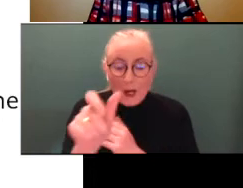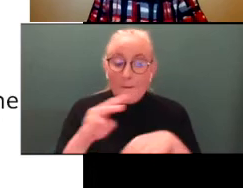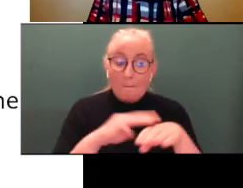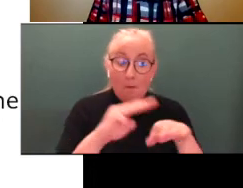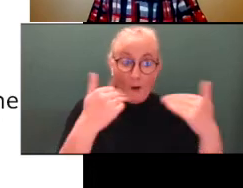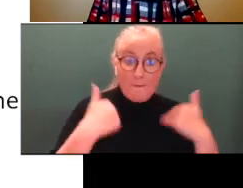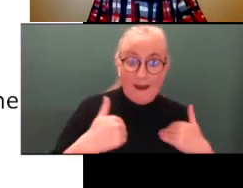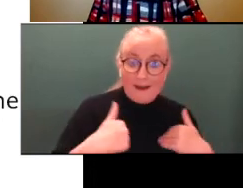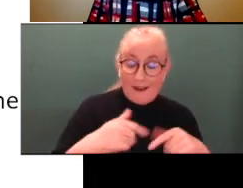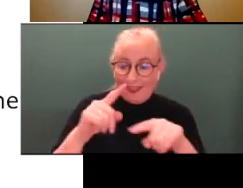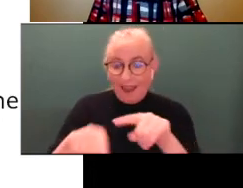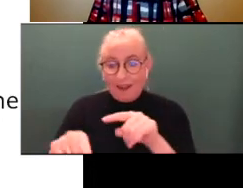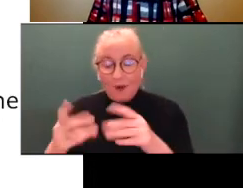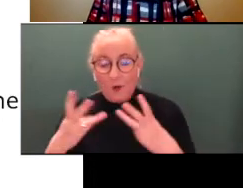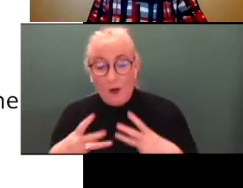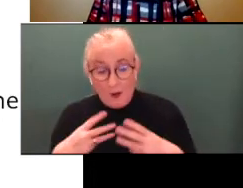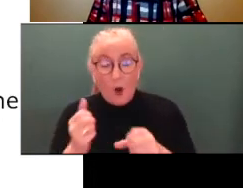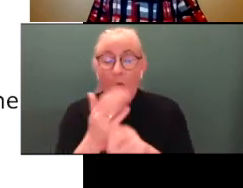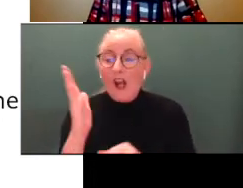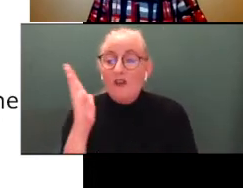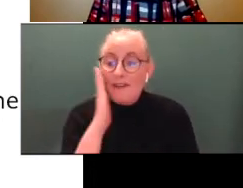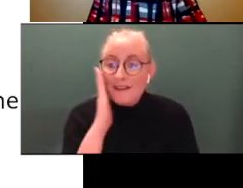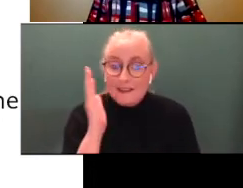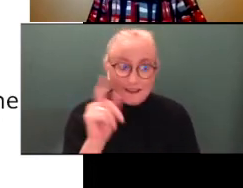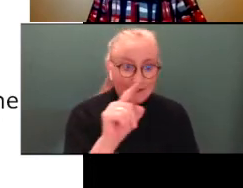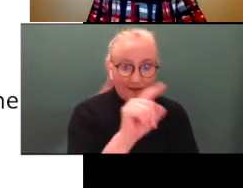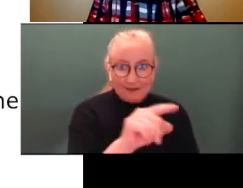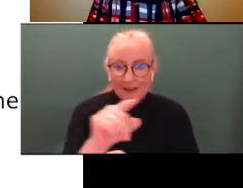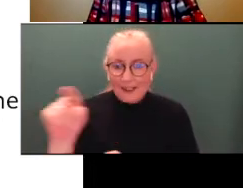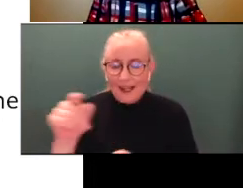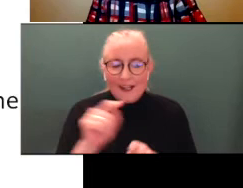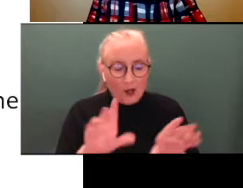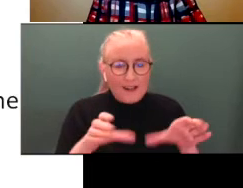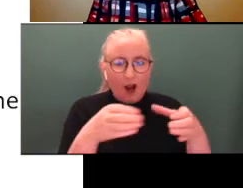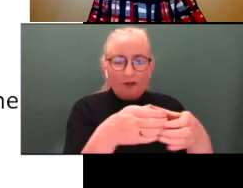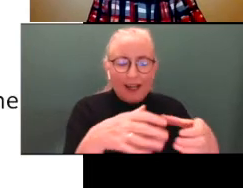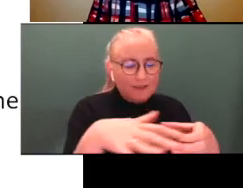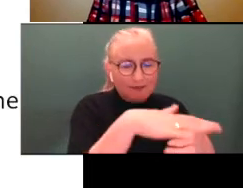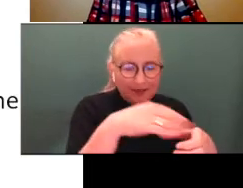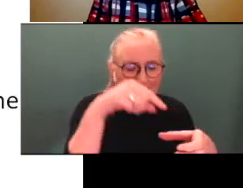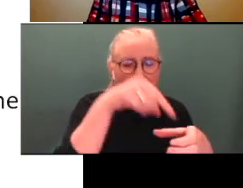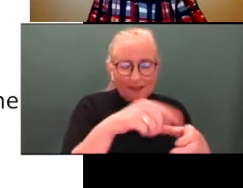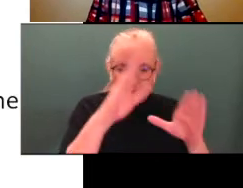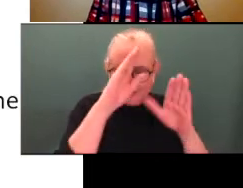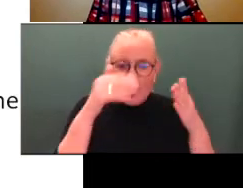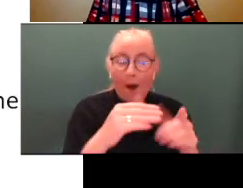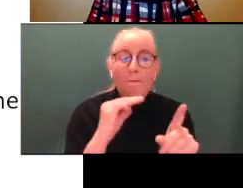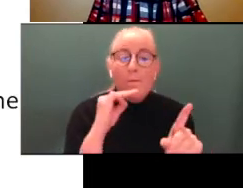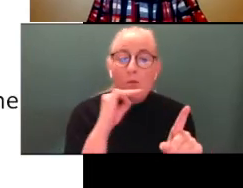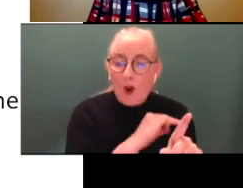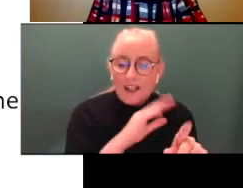women. They were all resident in congregated settings that were designated priority